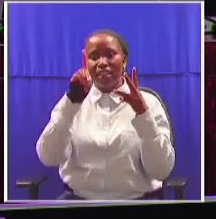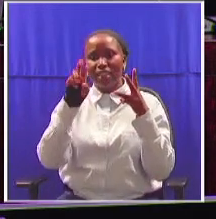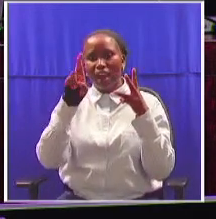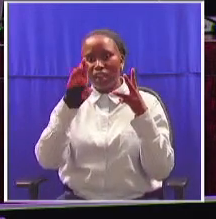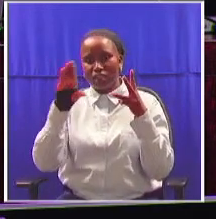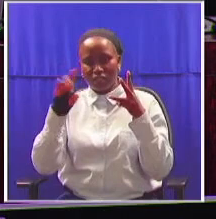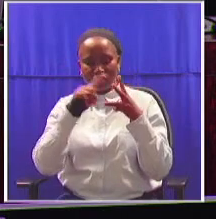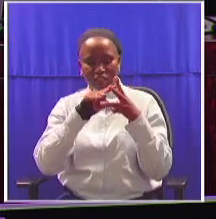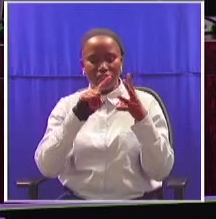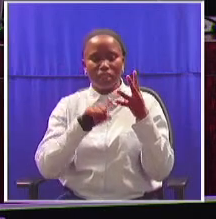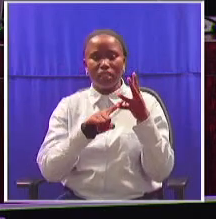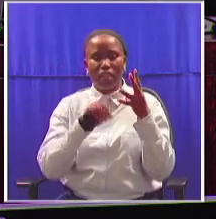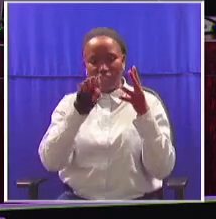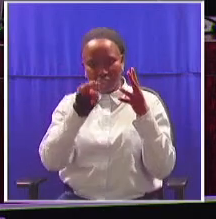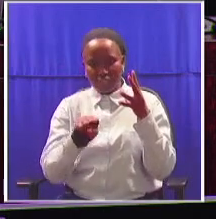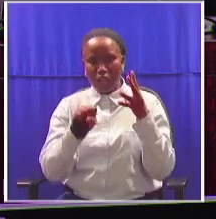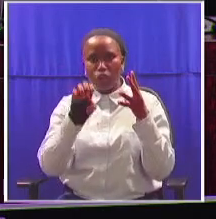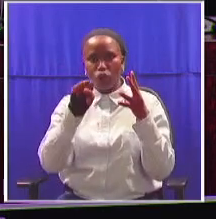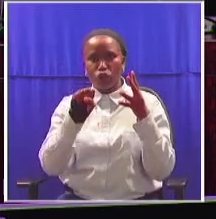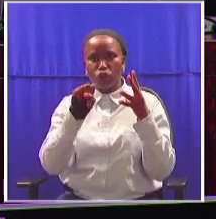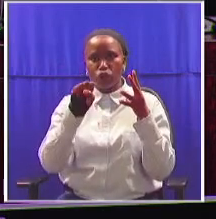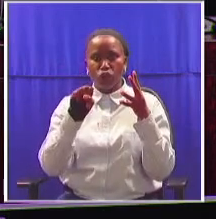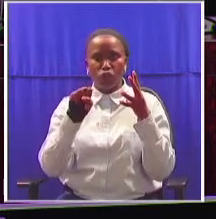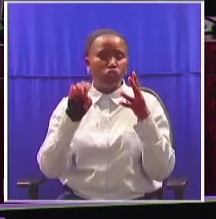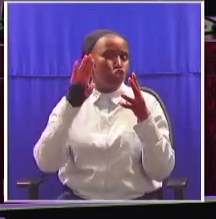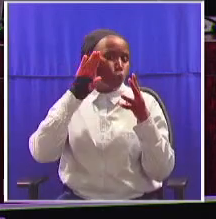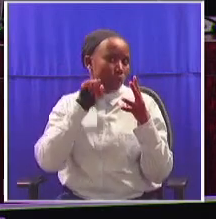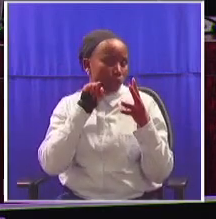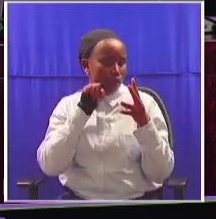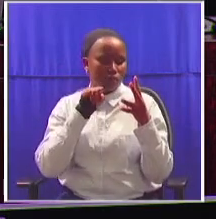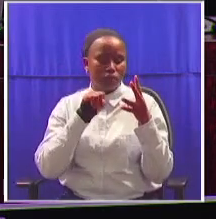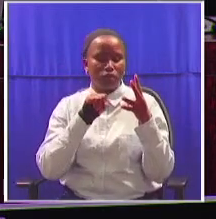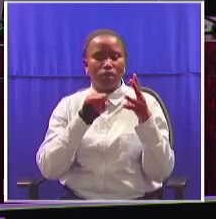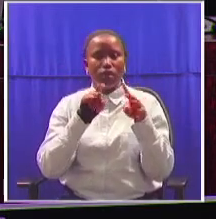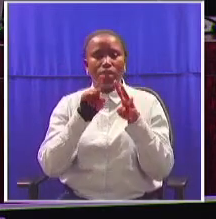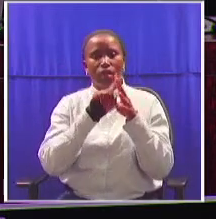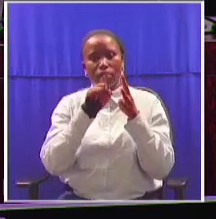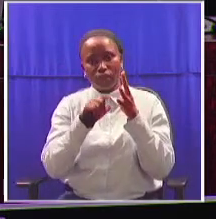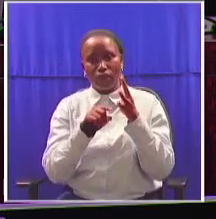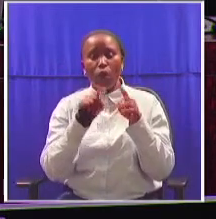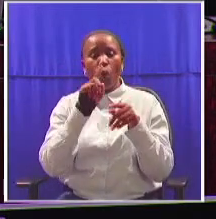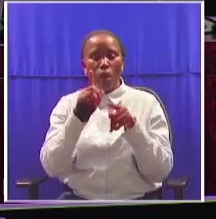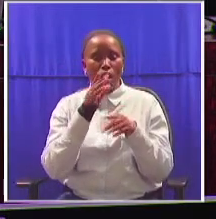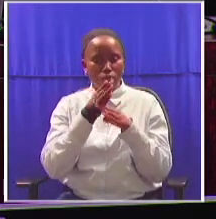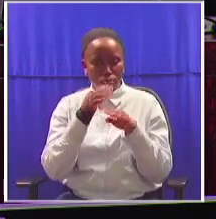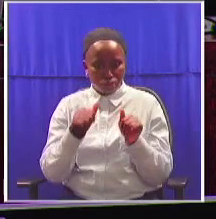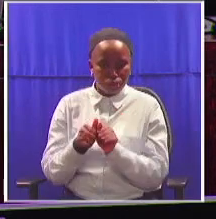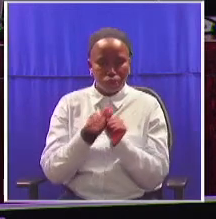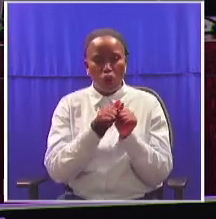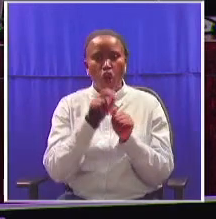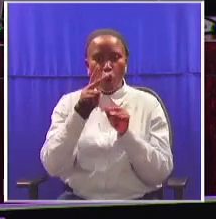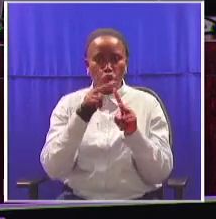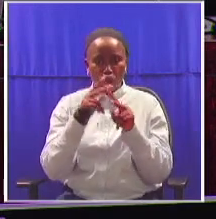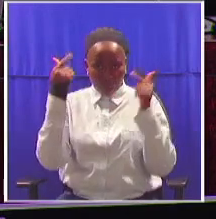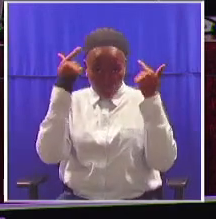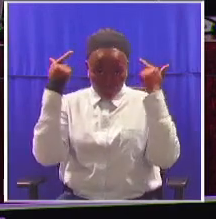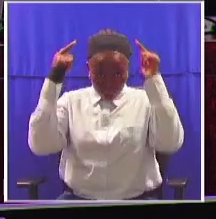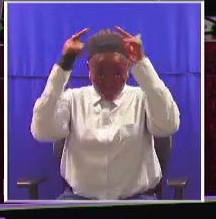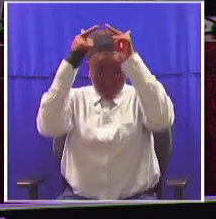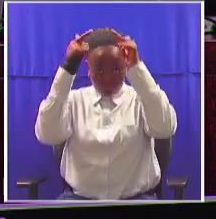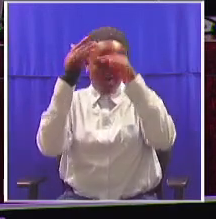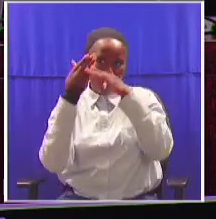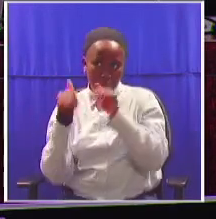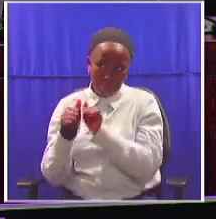South Sudan, and the completion of the various peace efforts and reform efforts in Lesotho. We